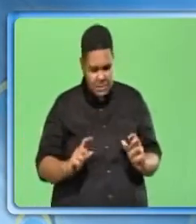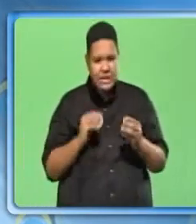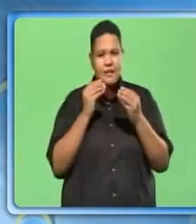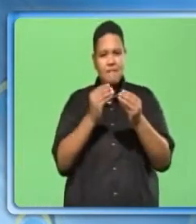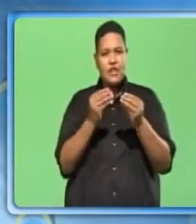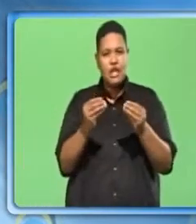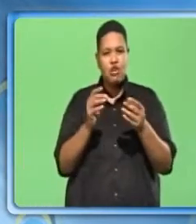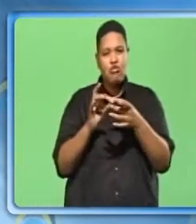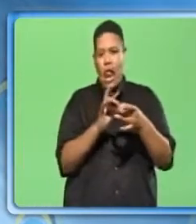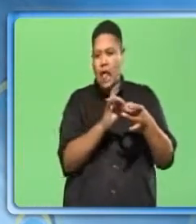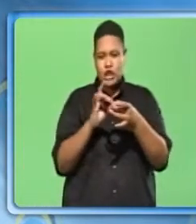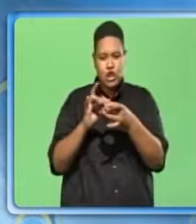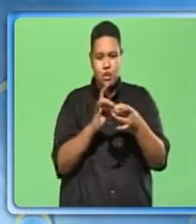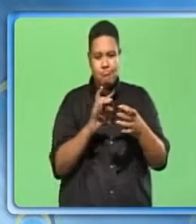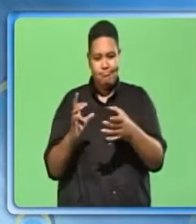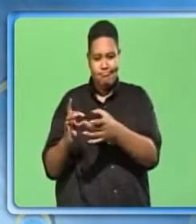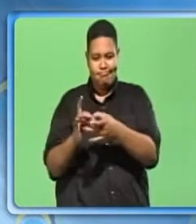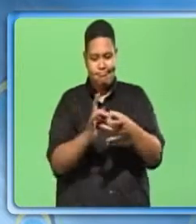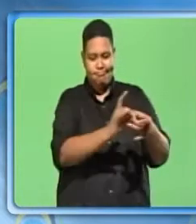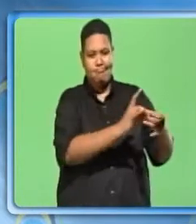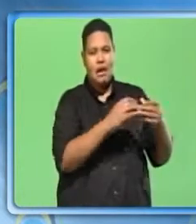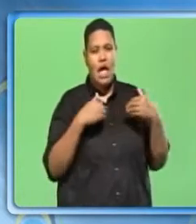relationship among some of these animals.